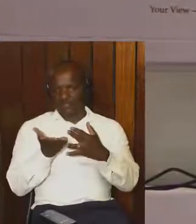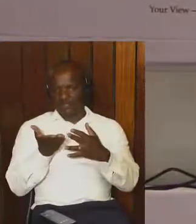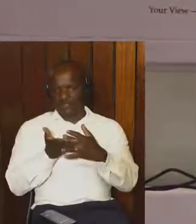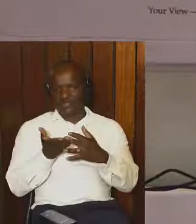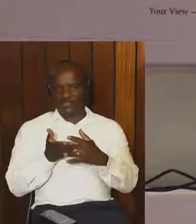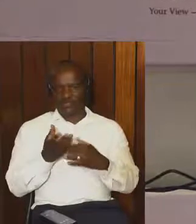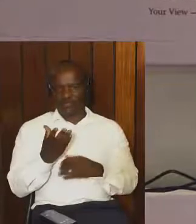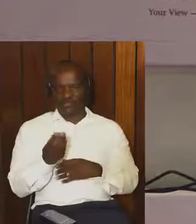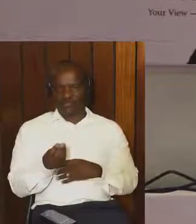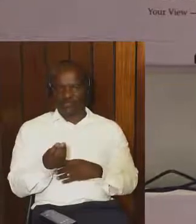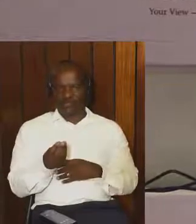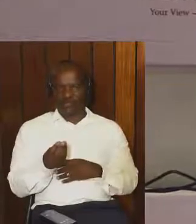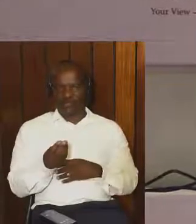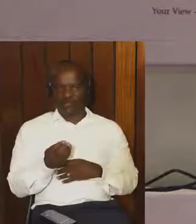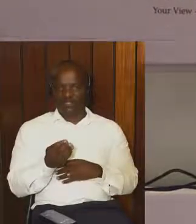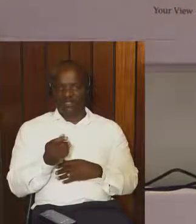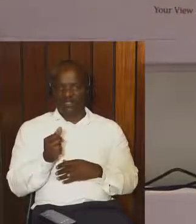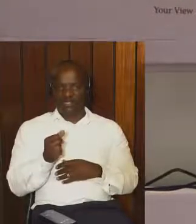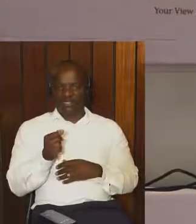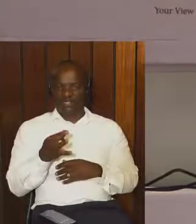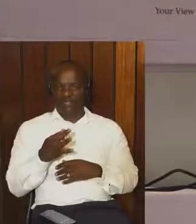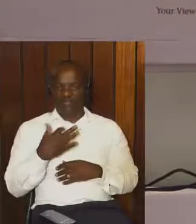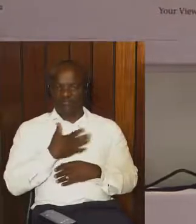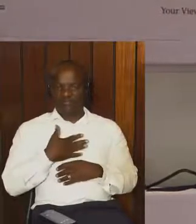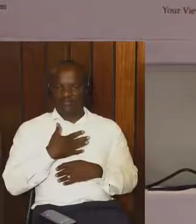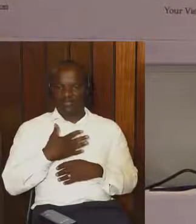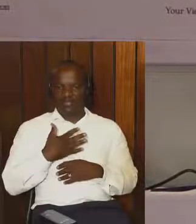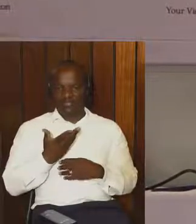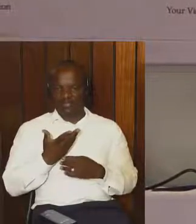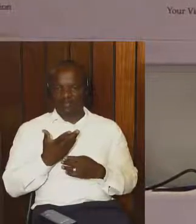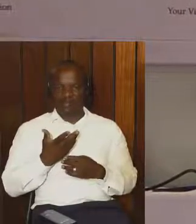And if you feel at the end it hasn't been answered